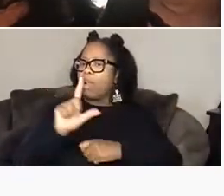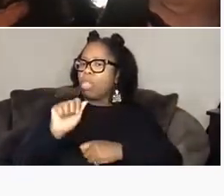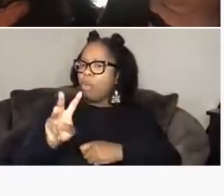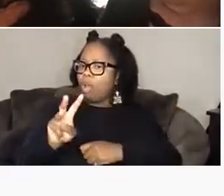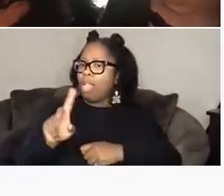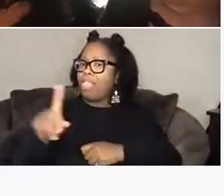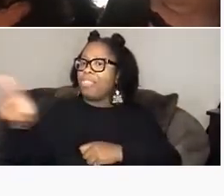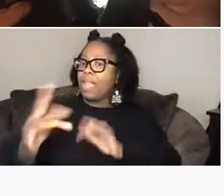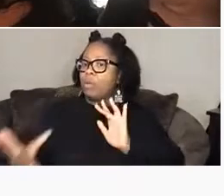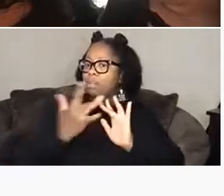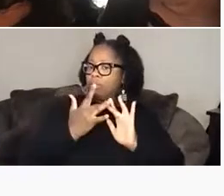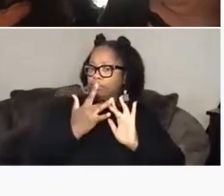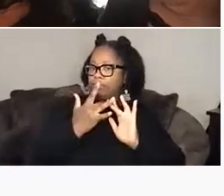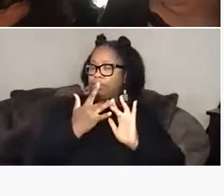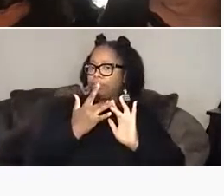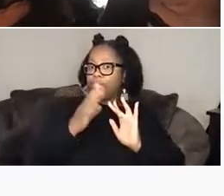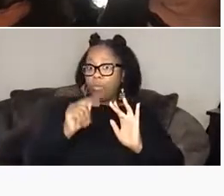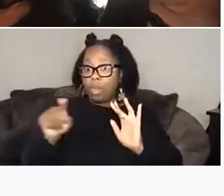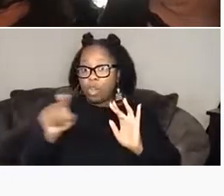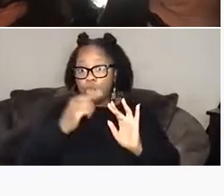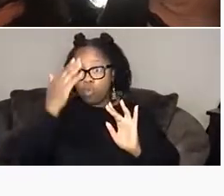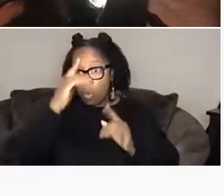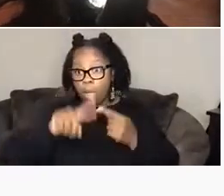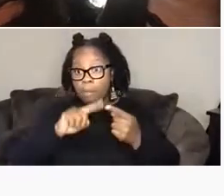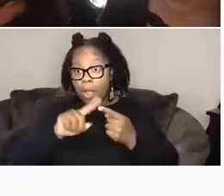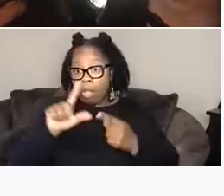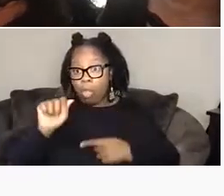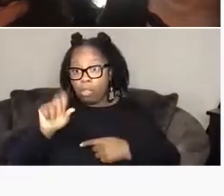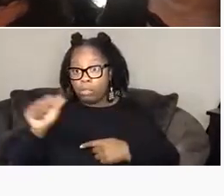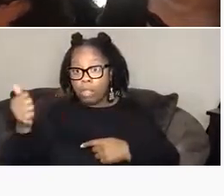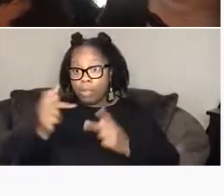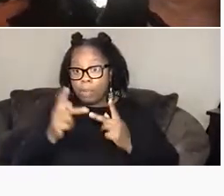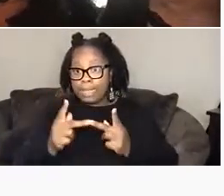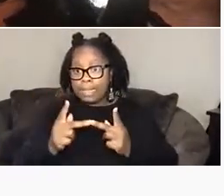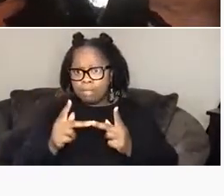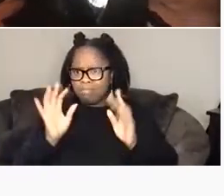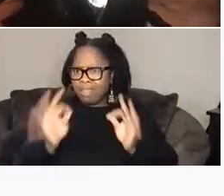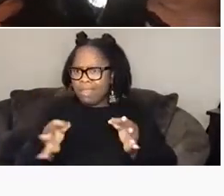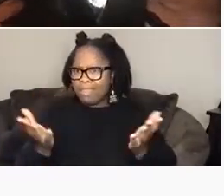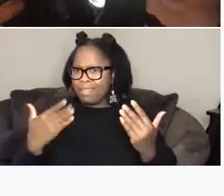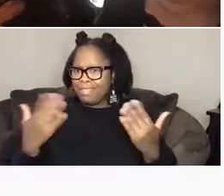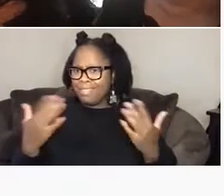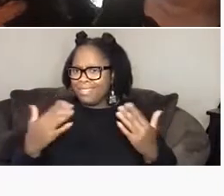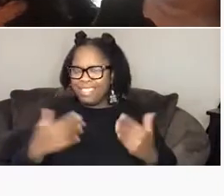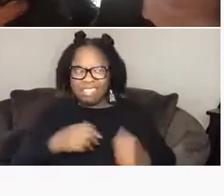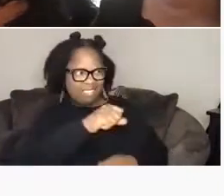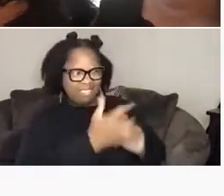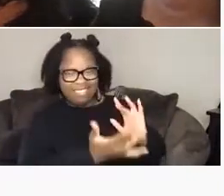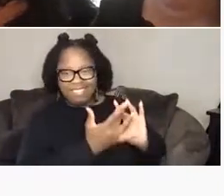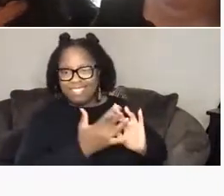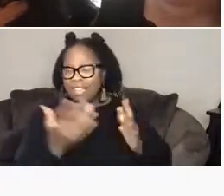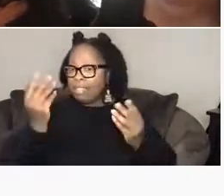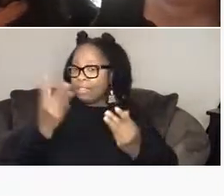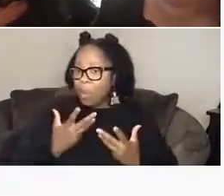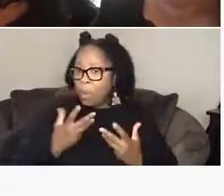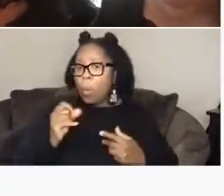me. But if anyone knows of laws in other places, then definitely please reach out. Yeah, share that information. Or if people are